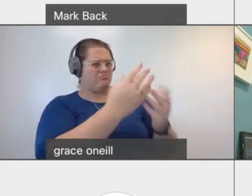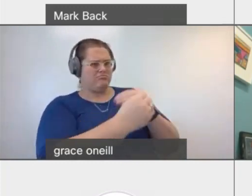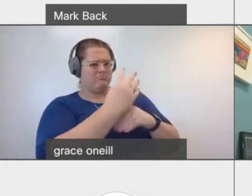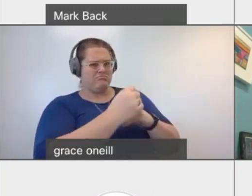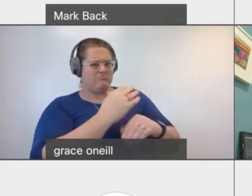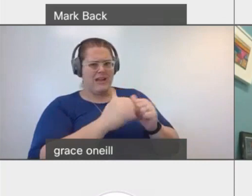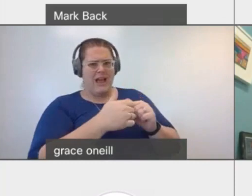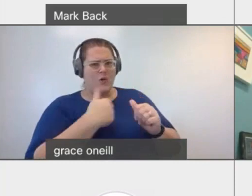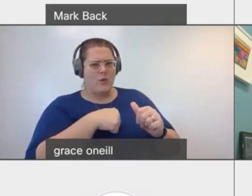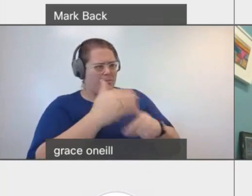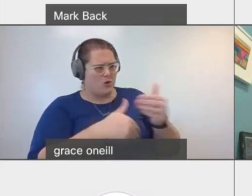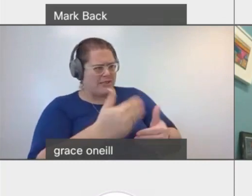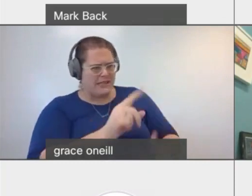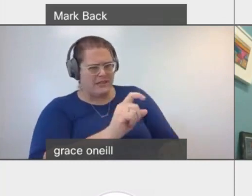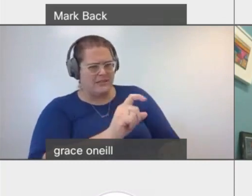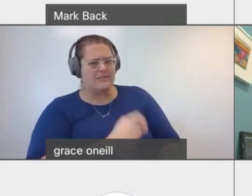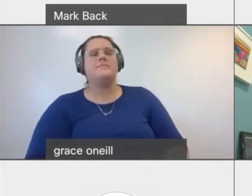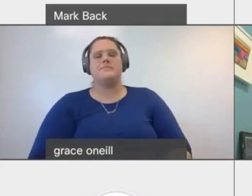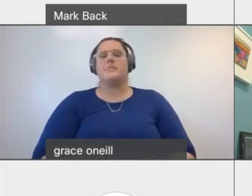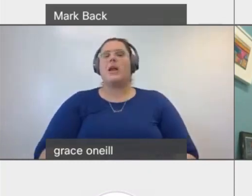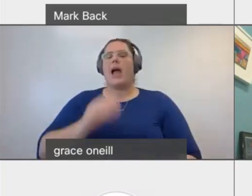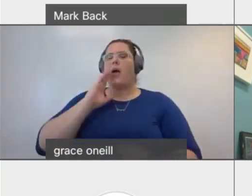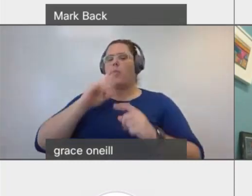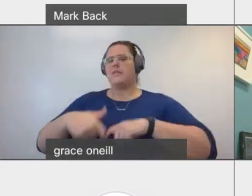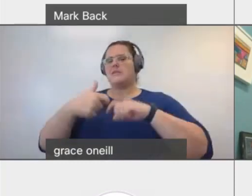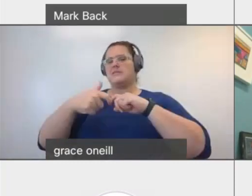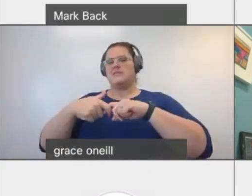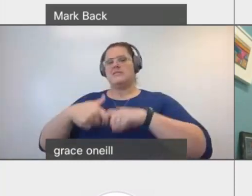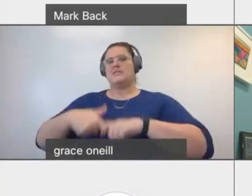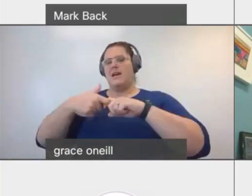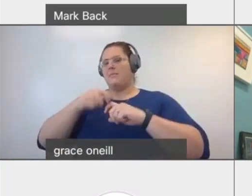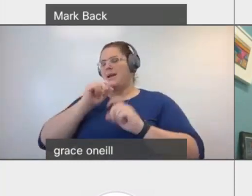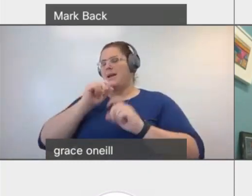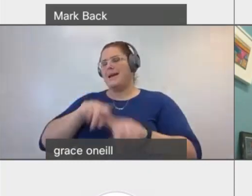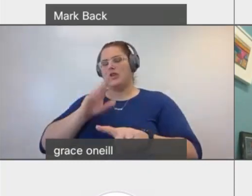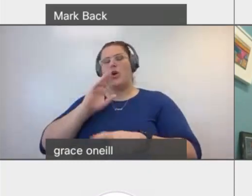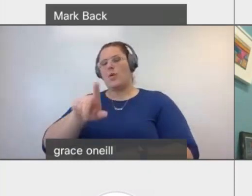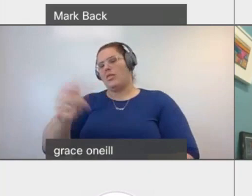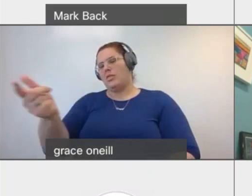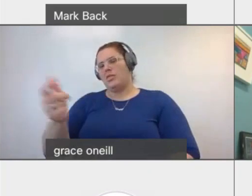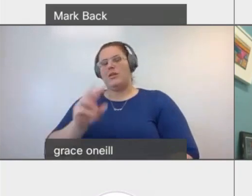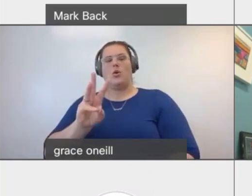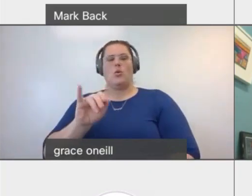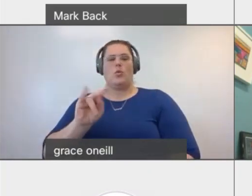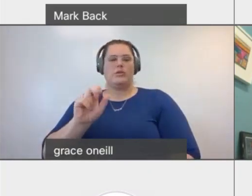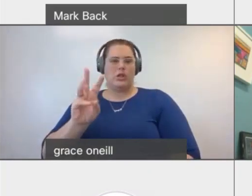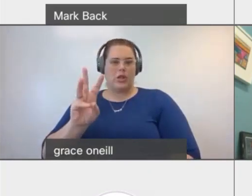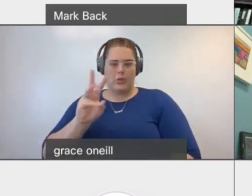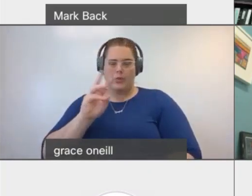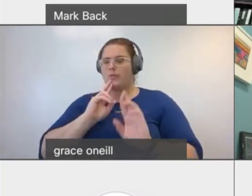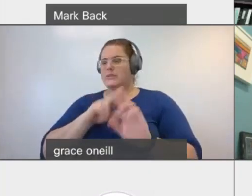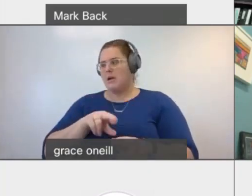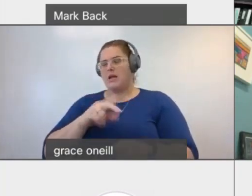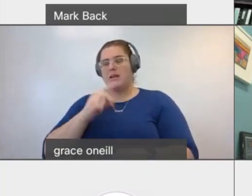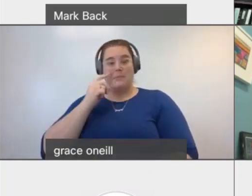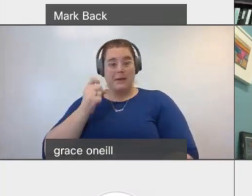I'm going to stop there and just ask Winslow to respond to that, because we actually, when we reviewed it, there are a lot more authorizations in place than